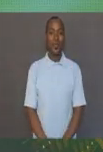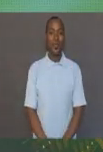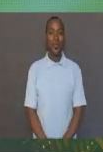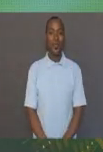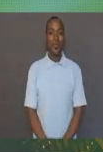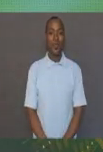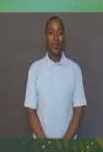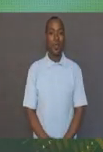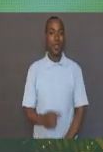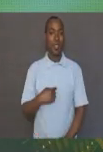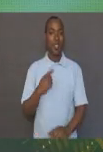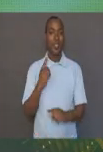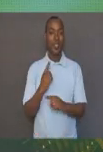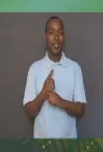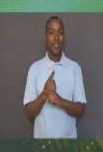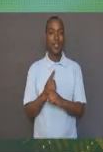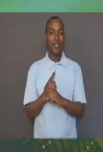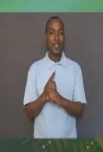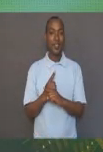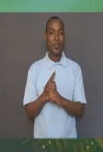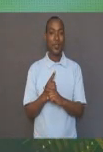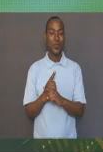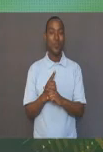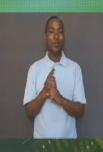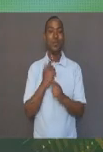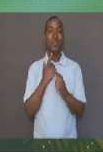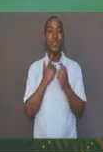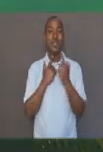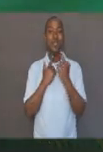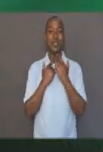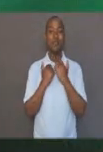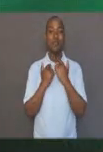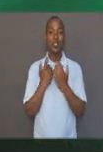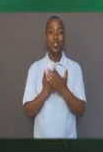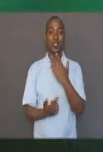you had some very interesting conversations.